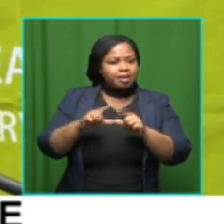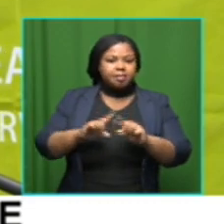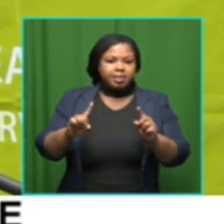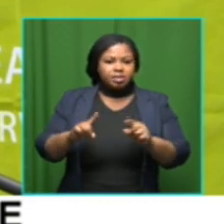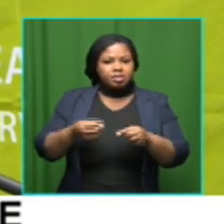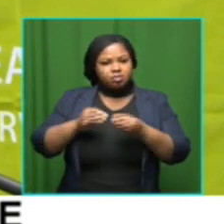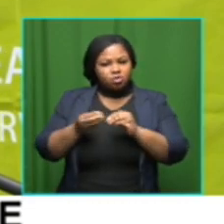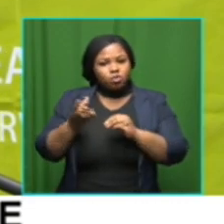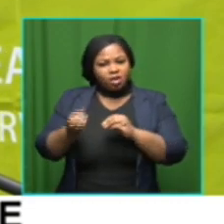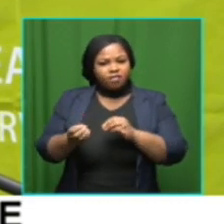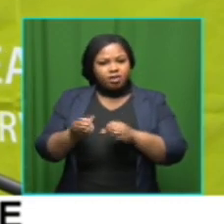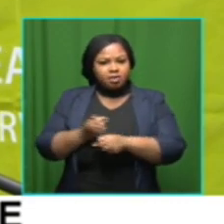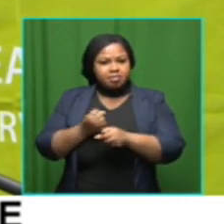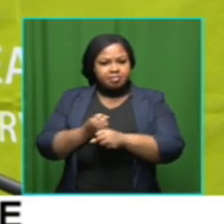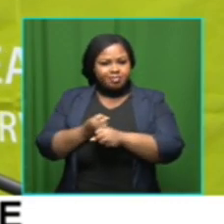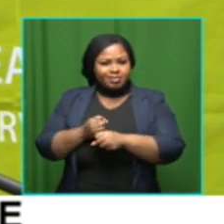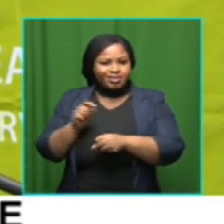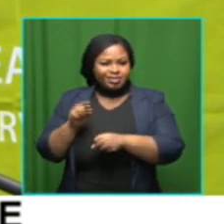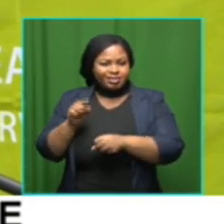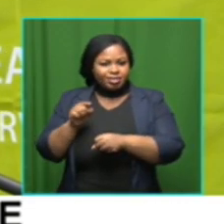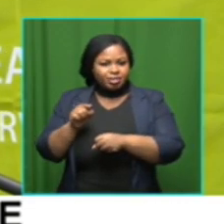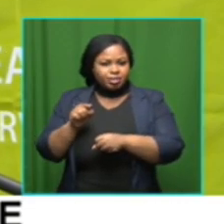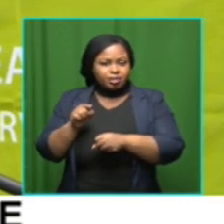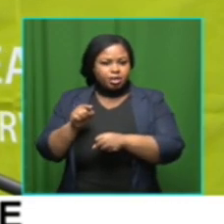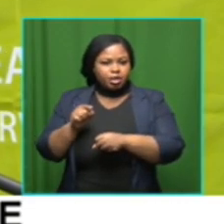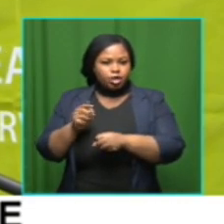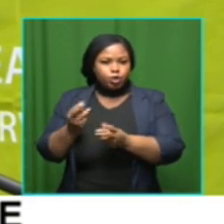created and it's manufactured as a